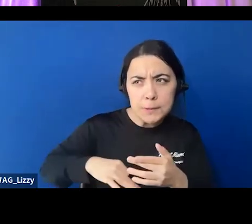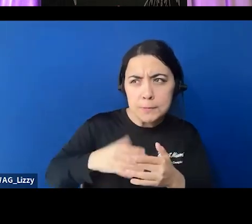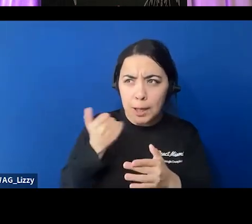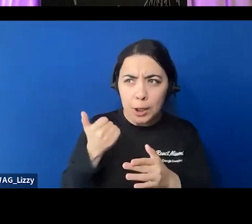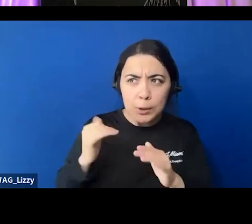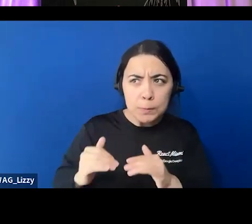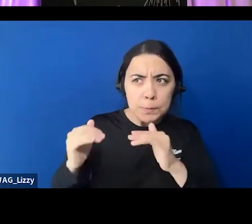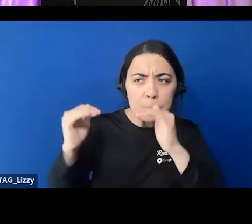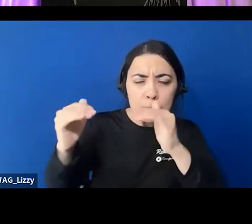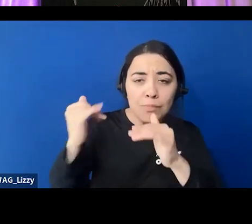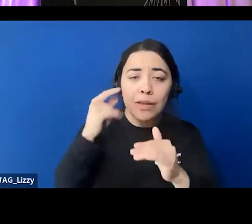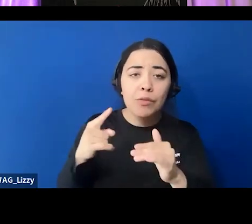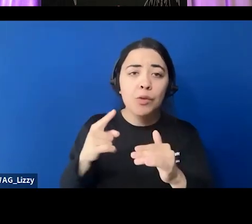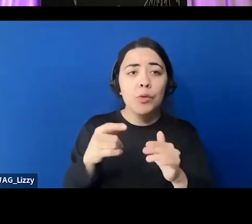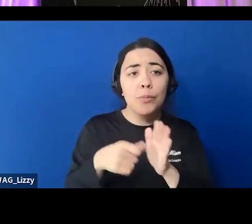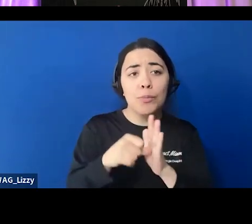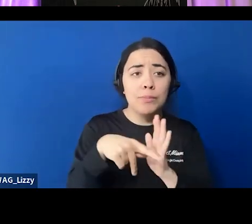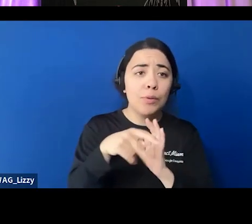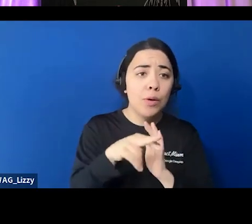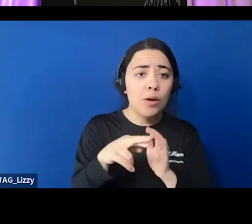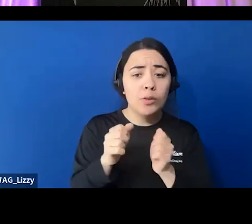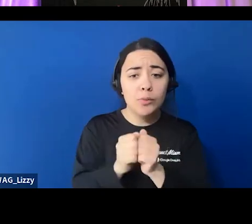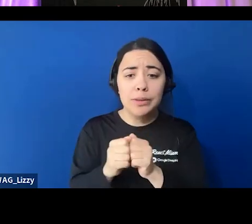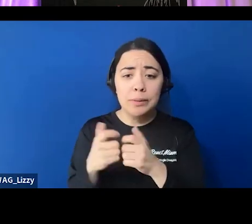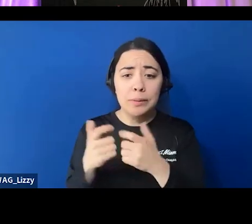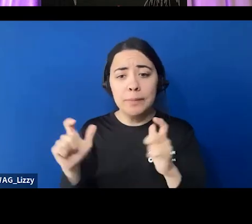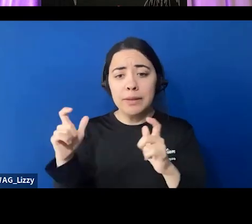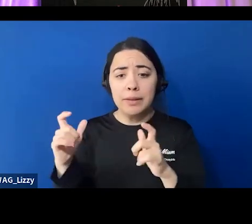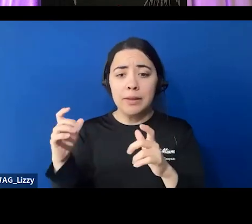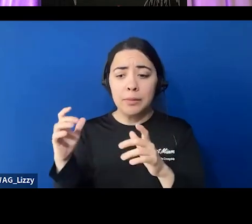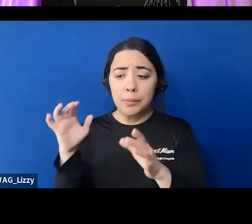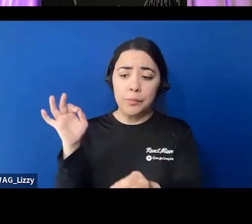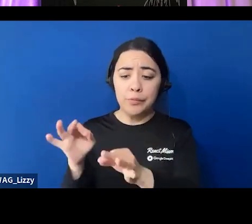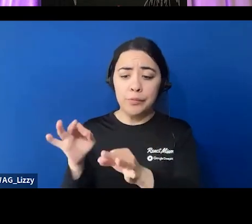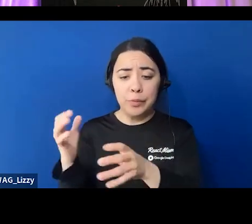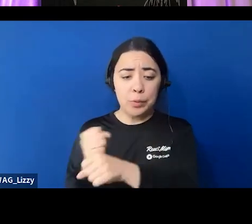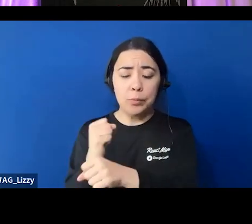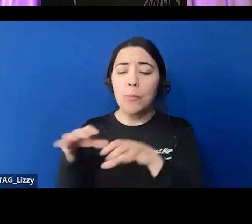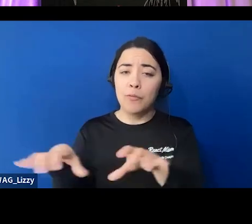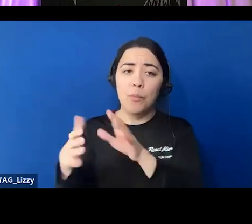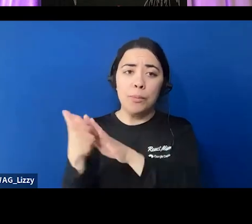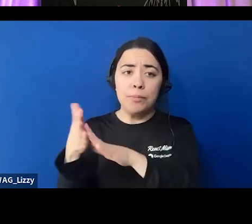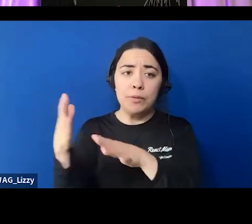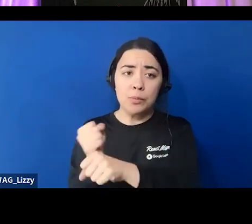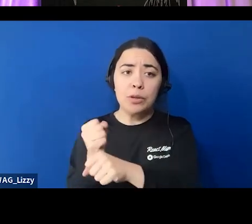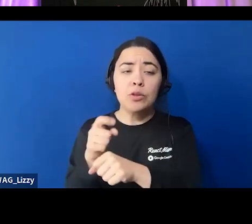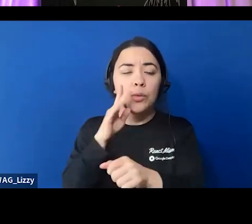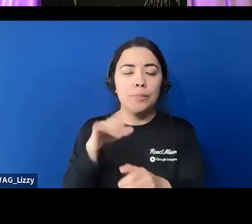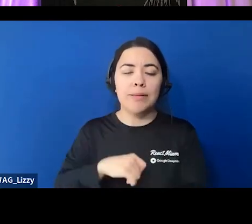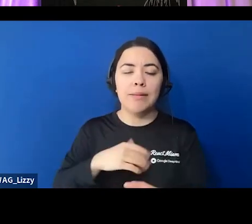those impressive PRs with big perf wins and they've just been sitting there all along, you'll be glad you spent the effort. I'm